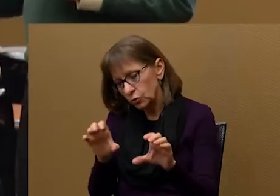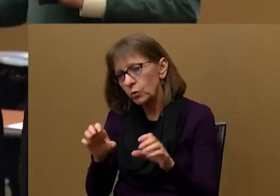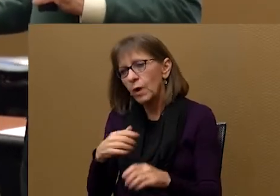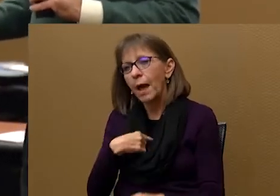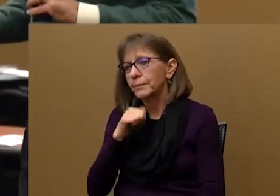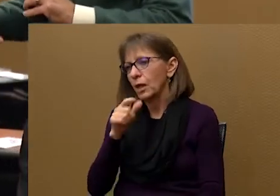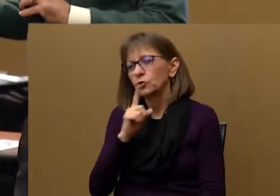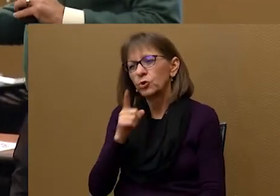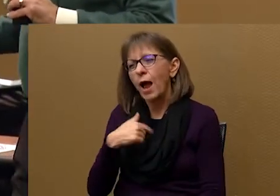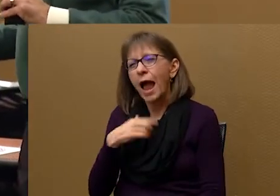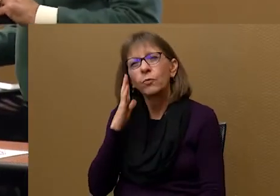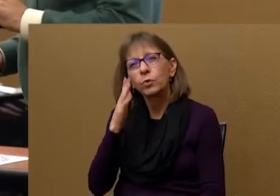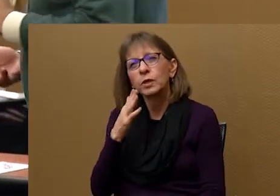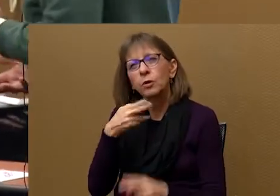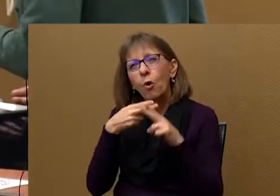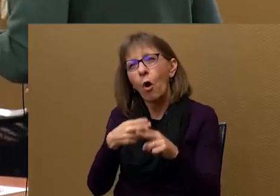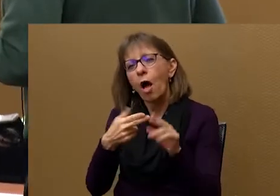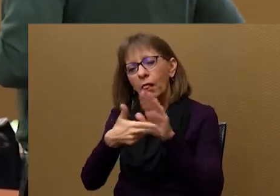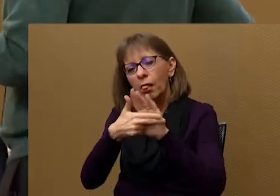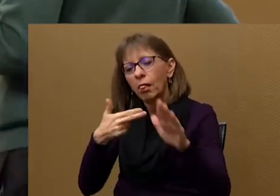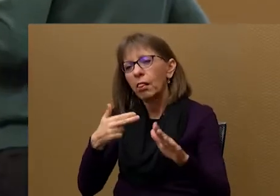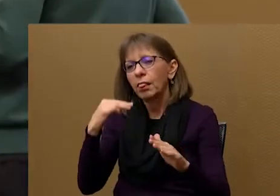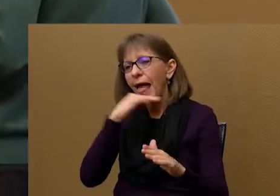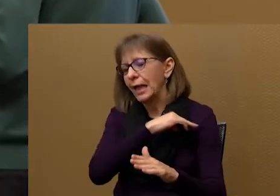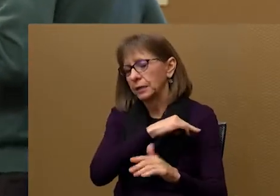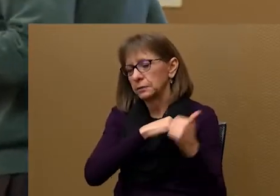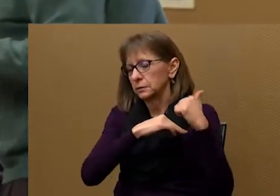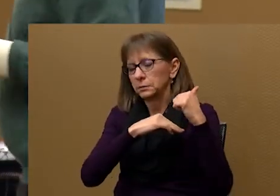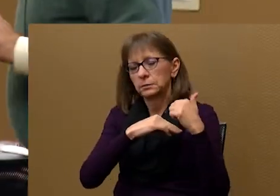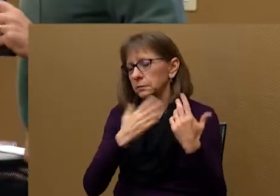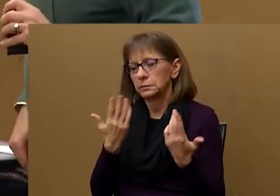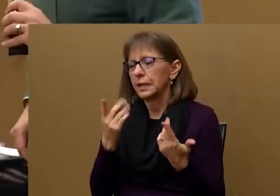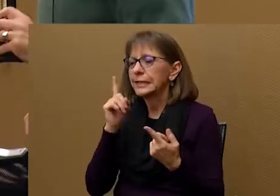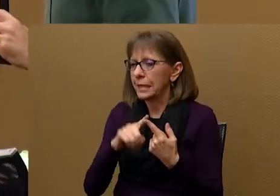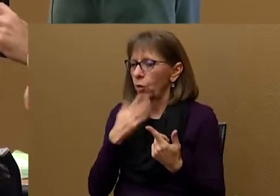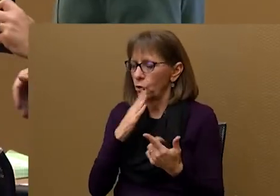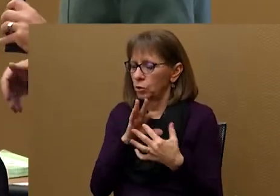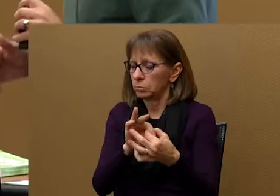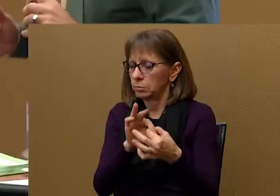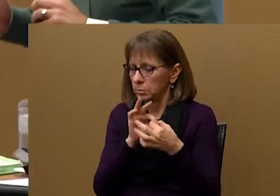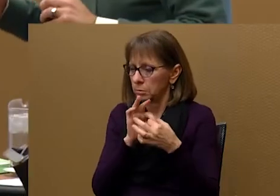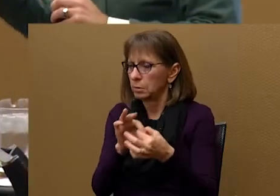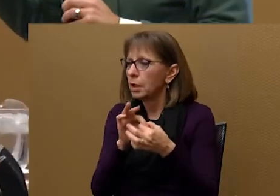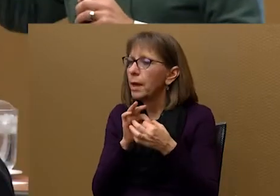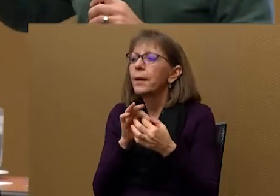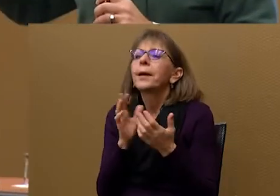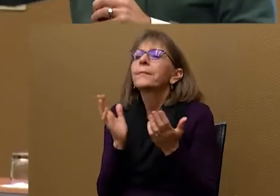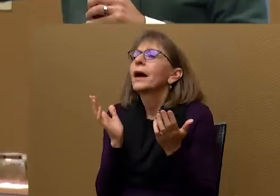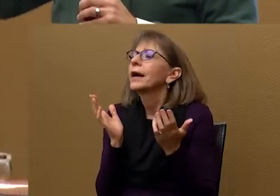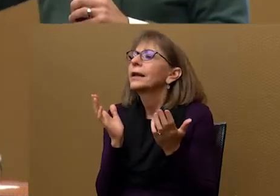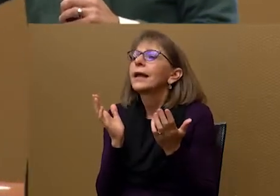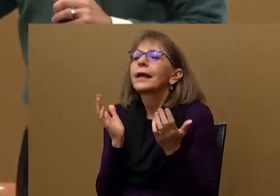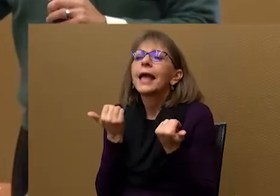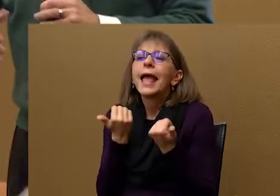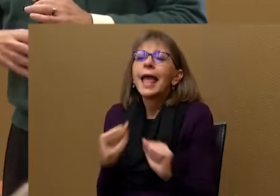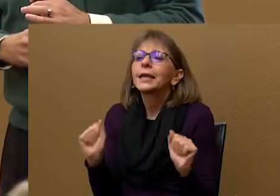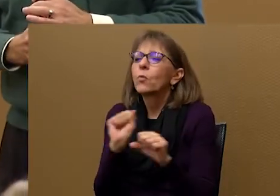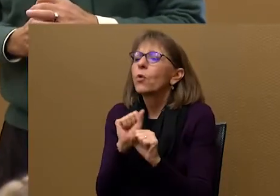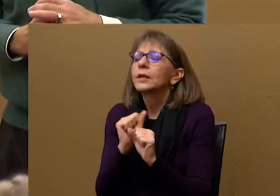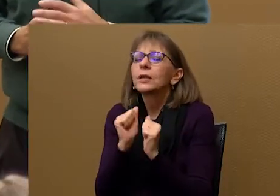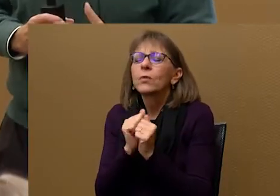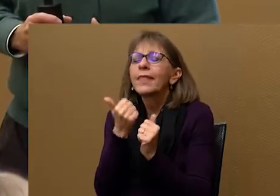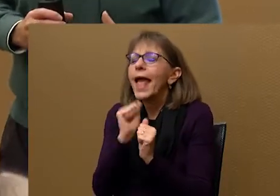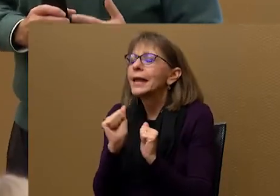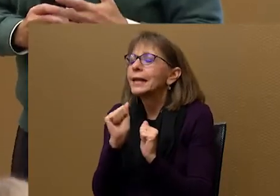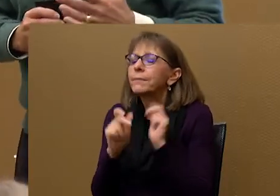say compulsive lying. I wouldn't use language like that. I'm not even sure I would say lying, at least until we have a good